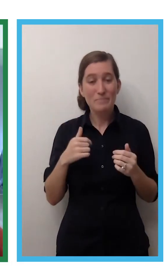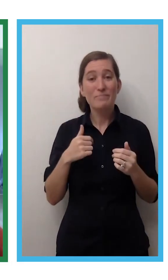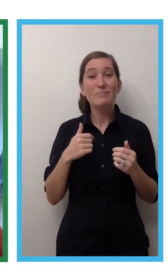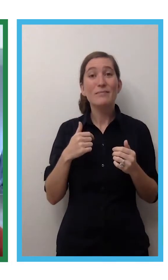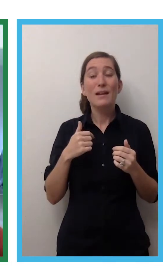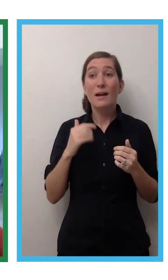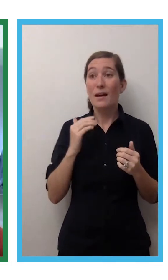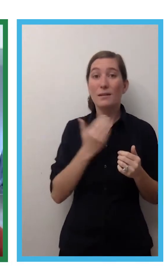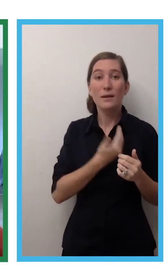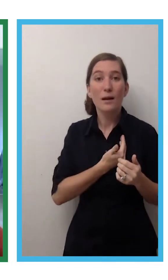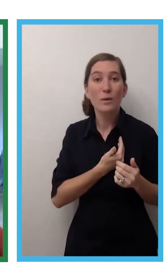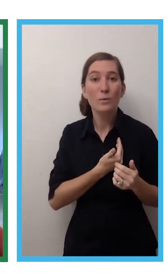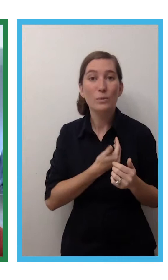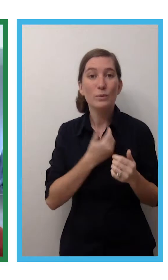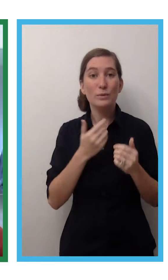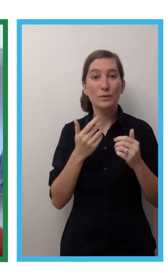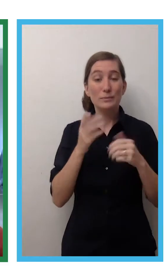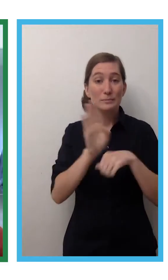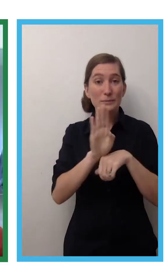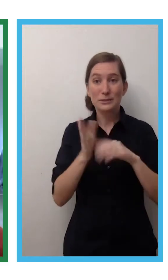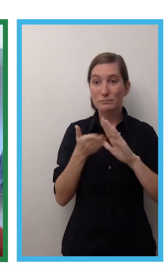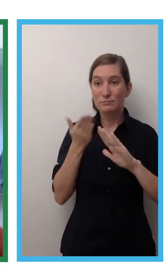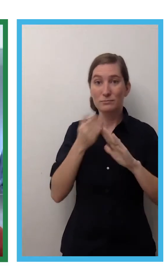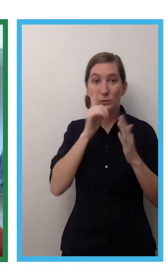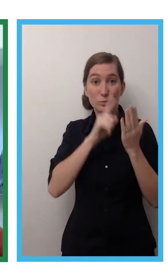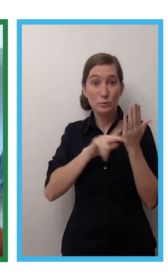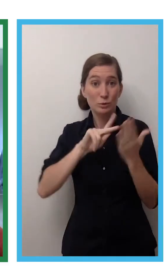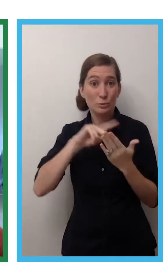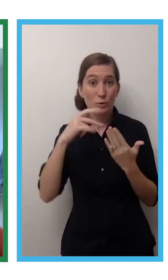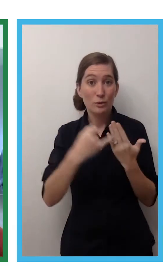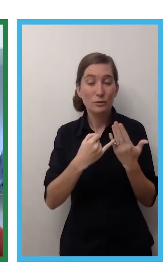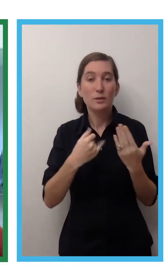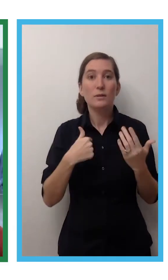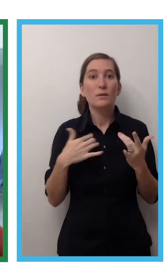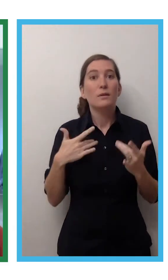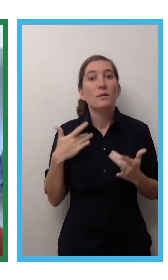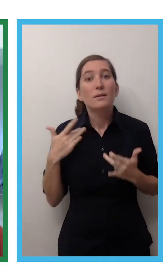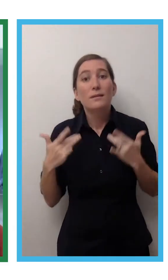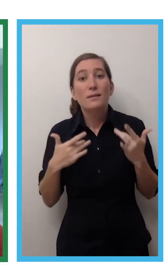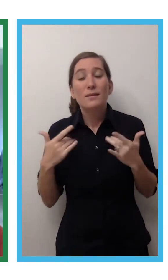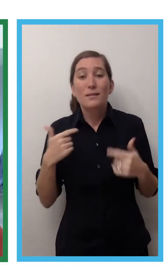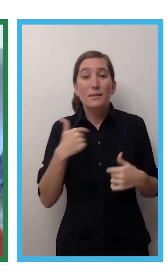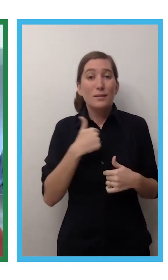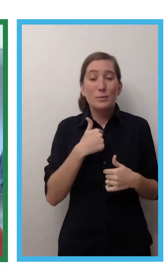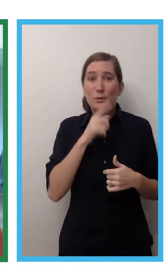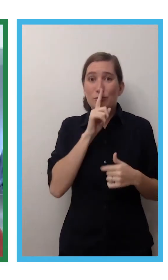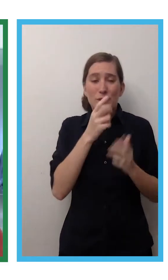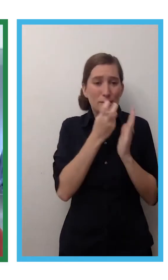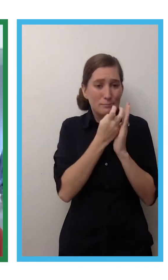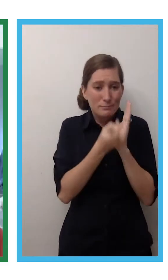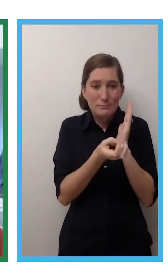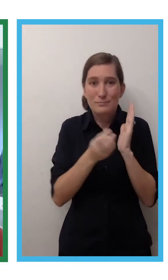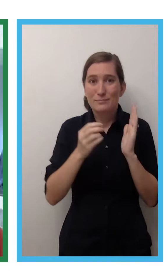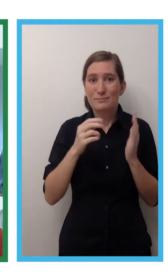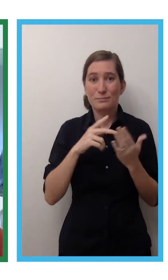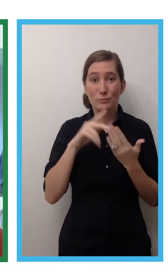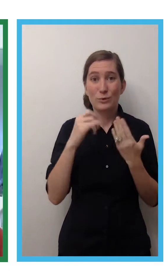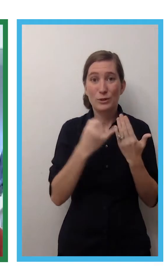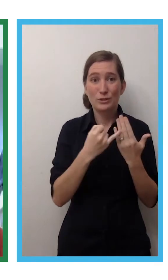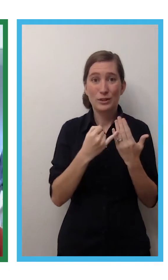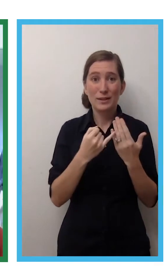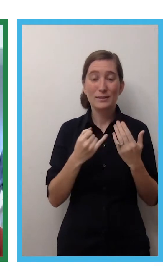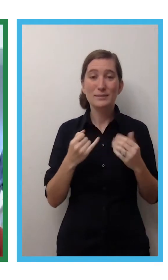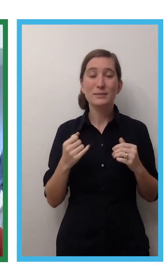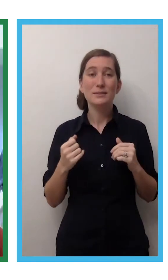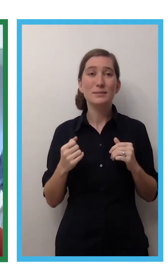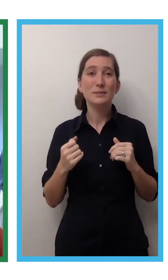veteran entrepreneur research project, because we have worked on this for quite some time. Yes. And Alex, you're newer with us, so you weren't